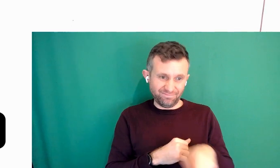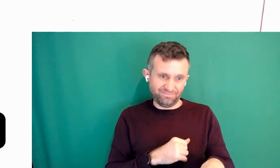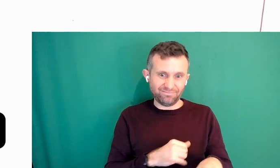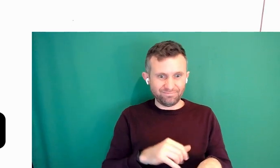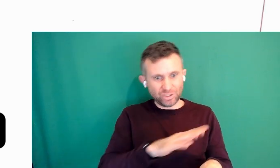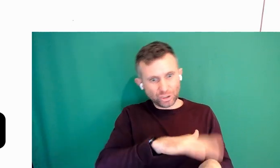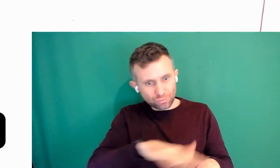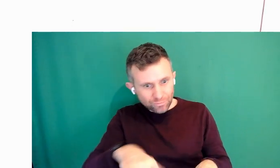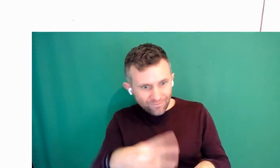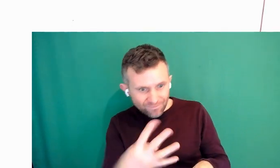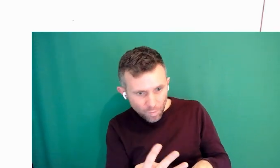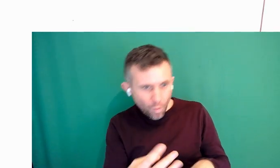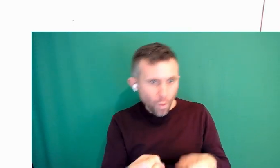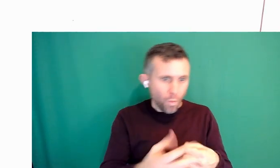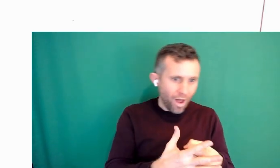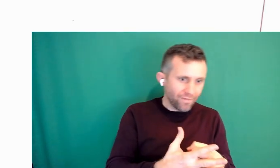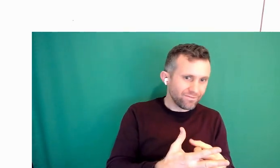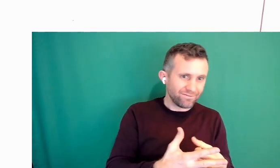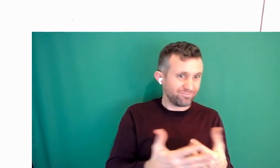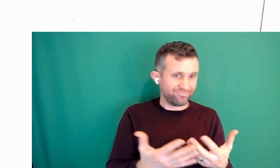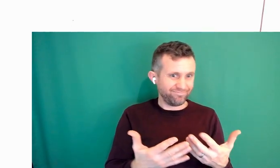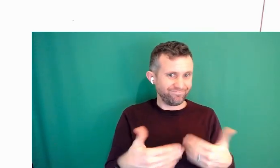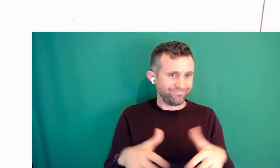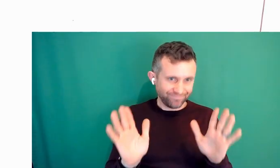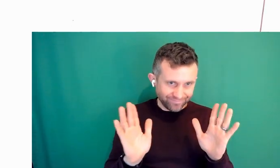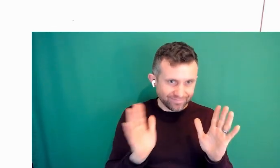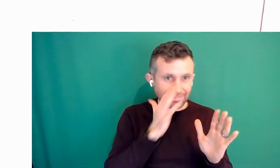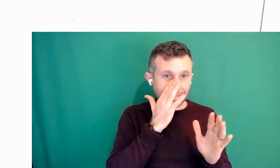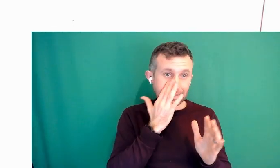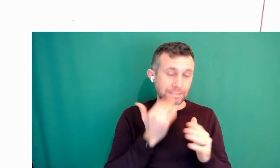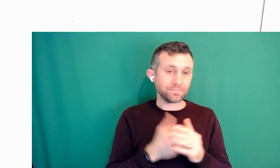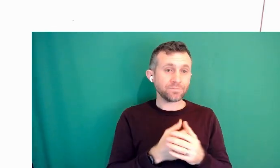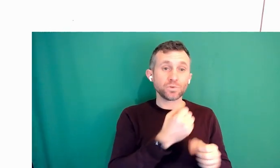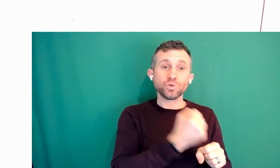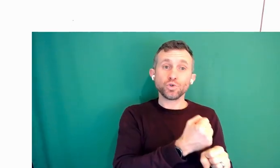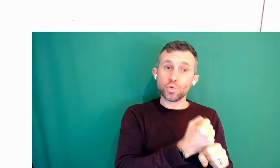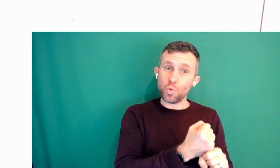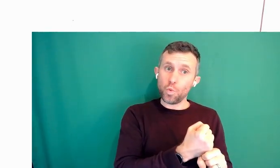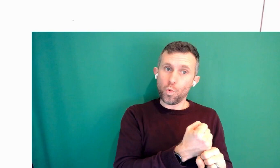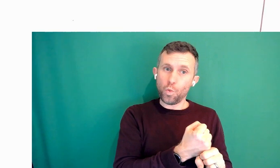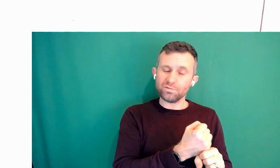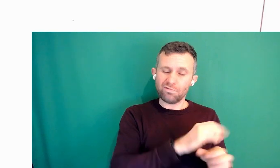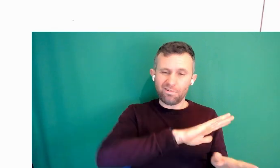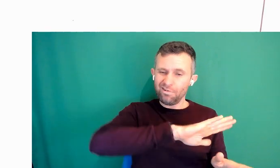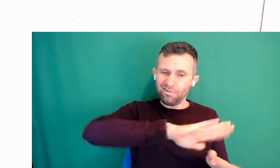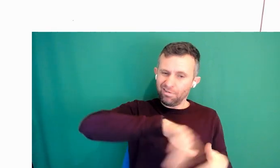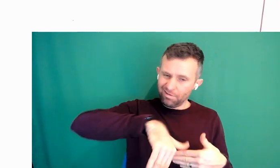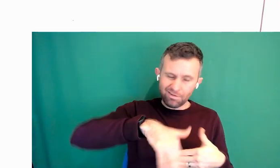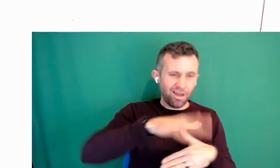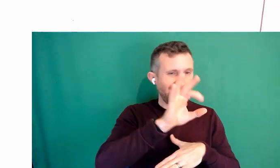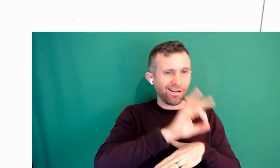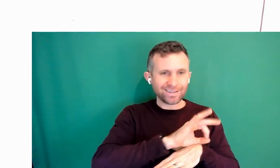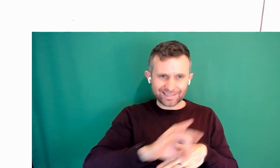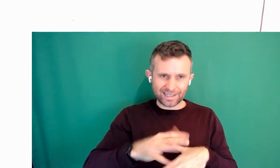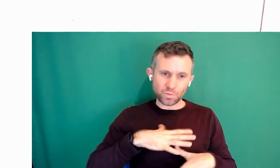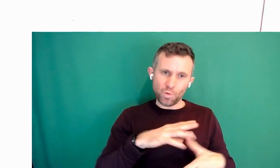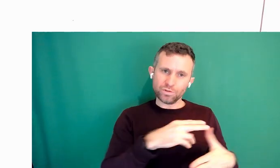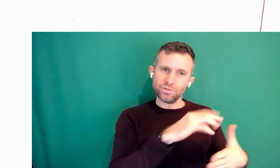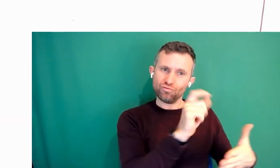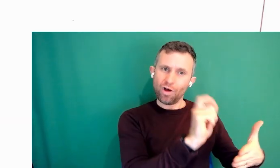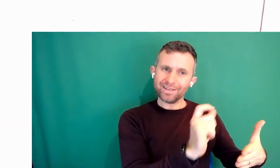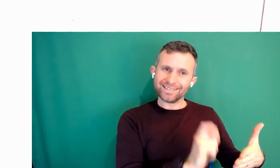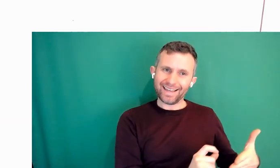and titled The Poor State of Architecture in Britain. And although didn't name